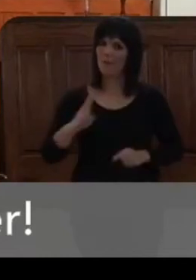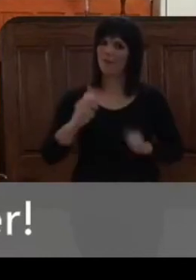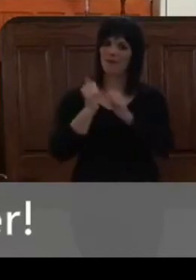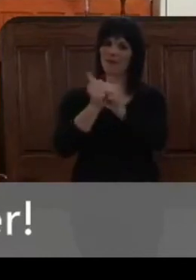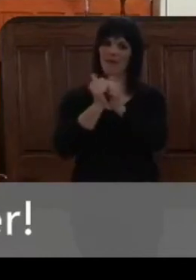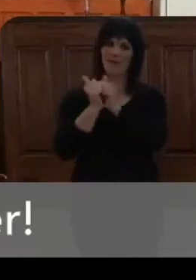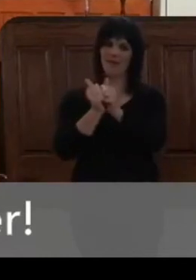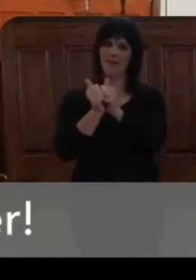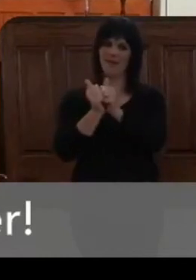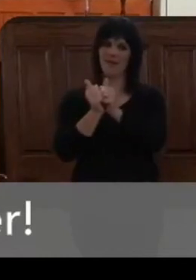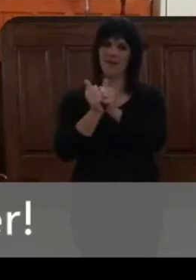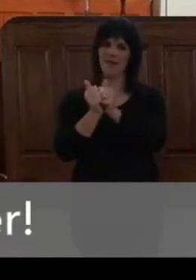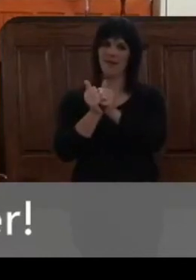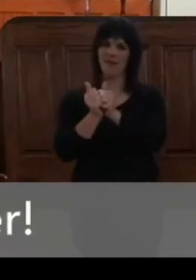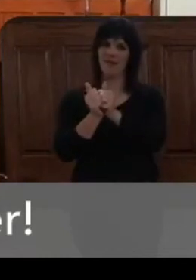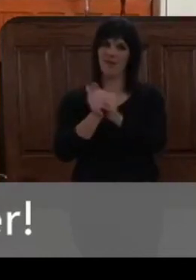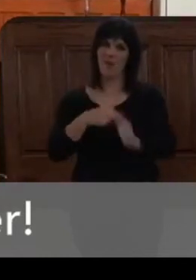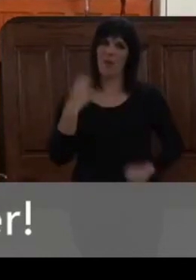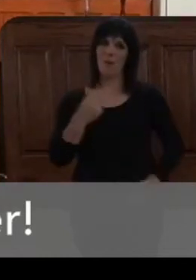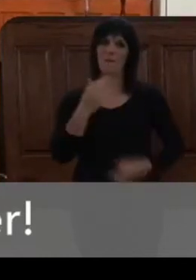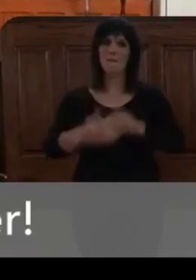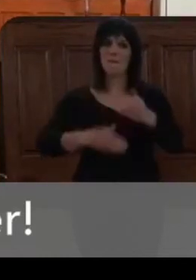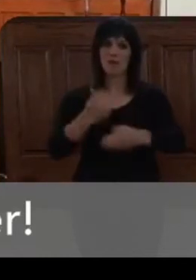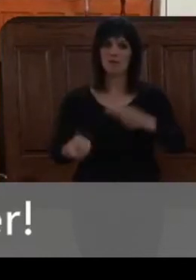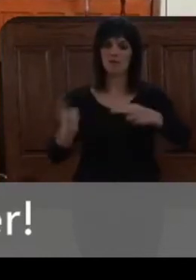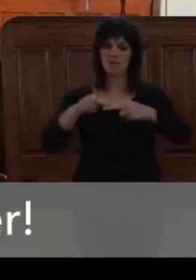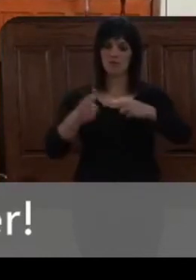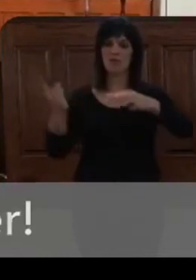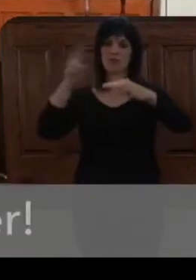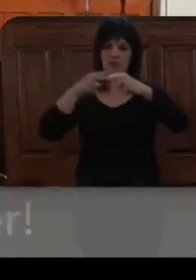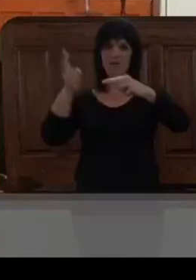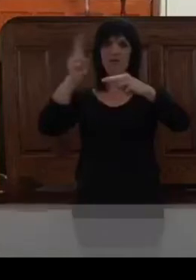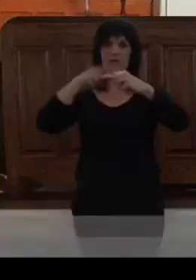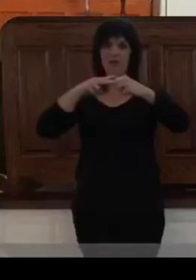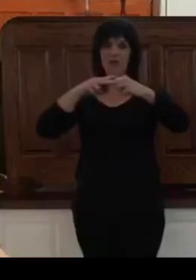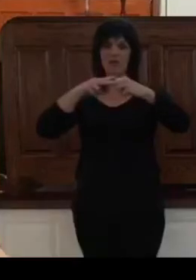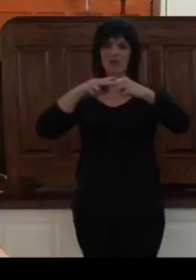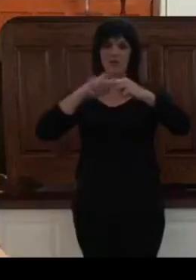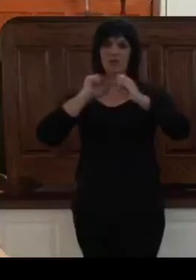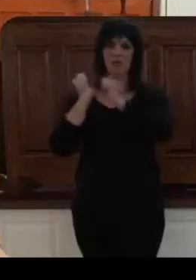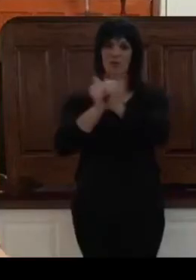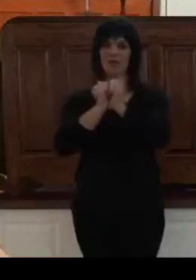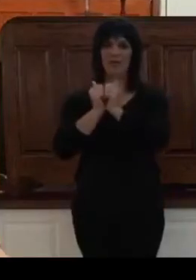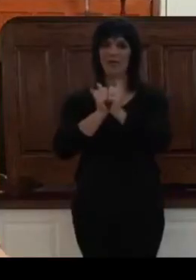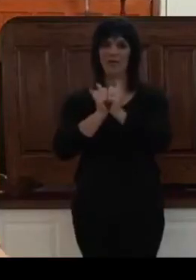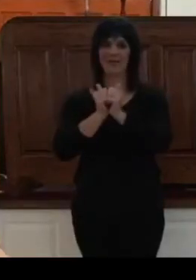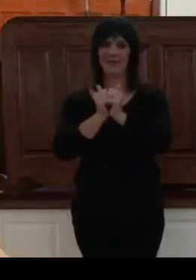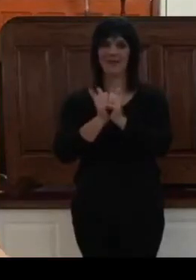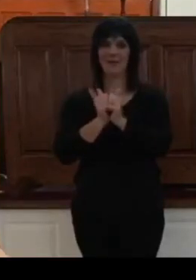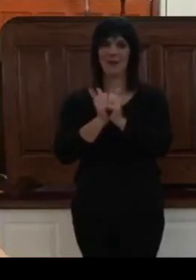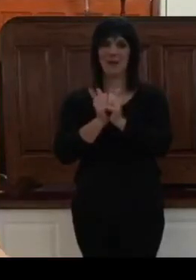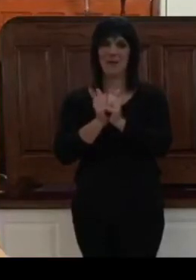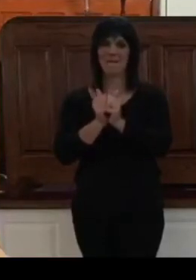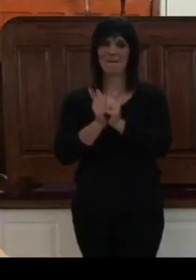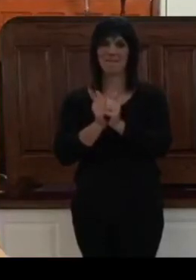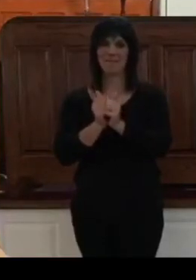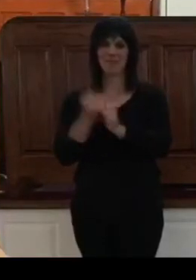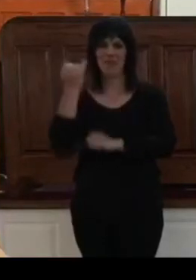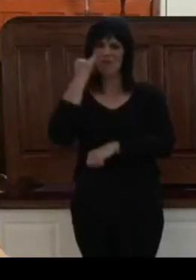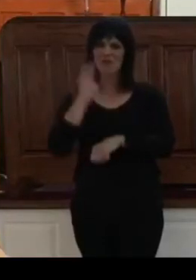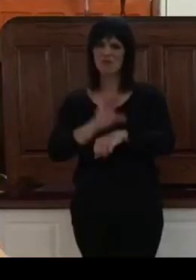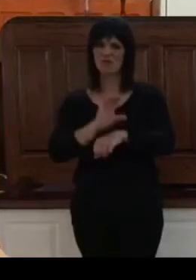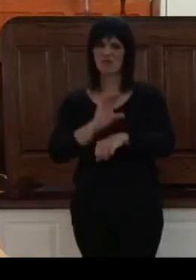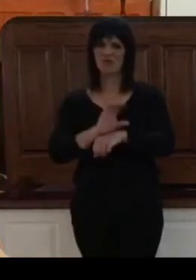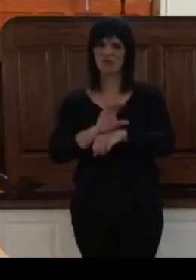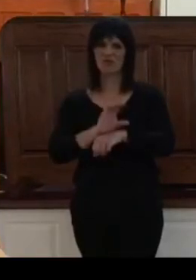together. All right, our progress is greatly increased when we are together. If church, and this is something, if church